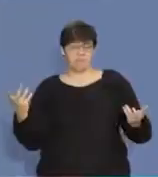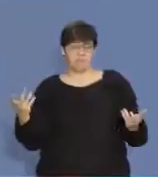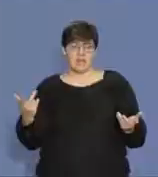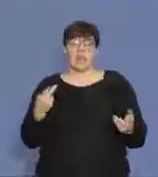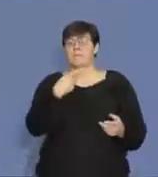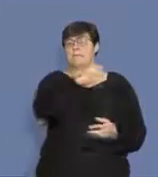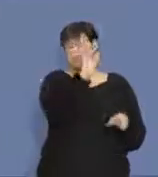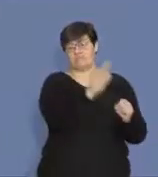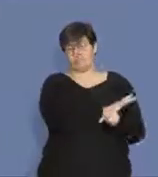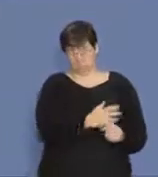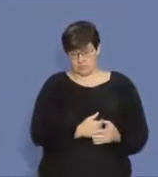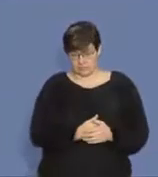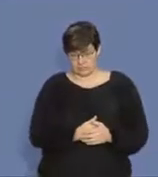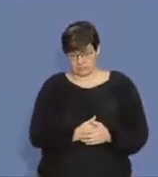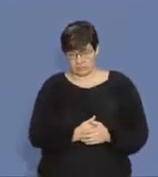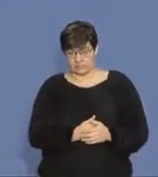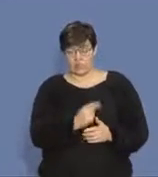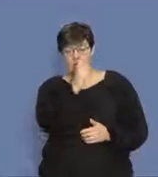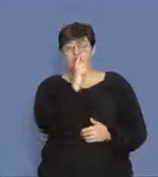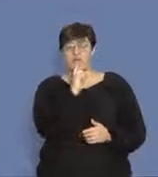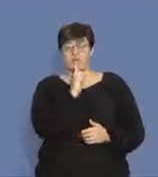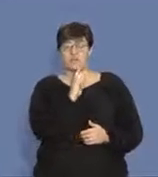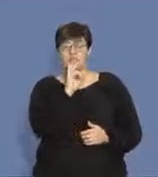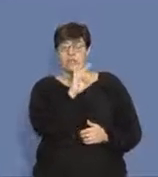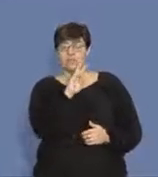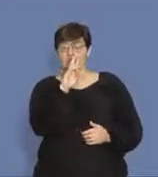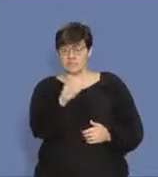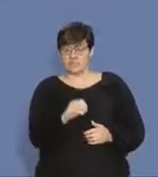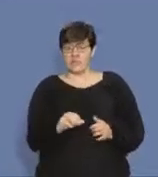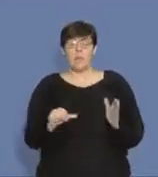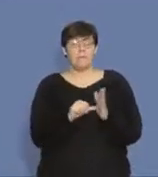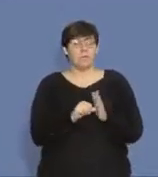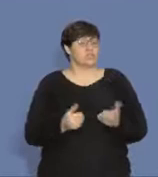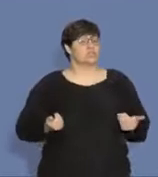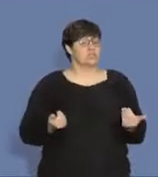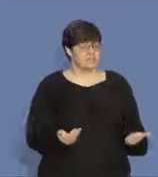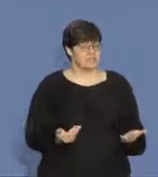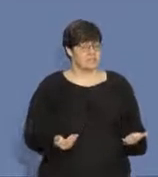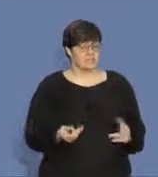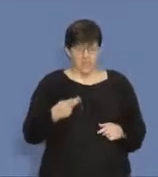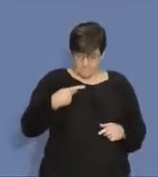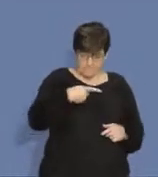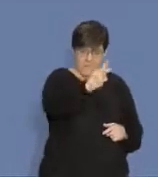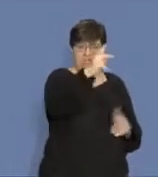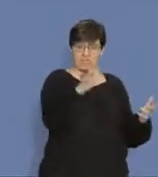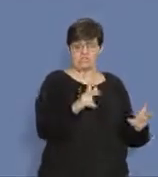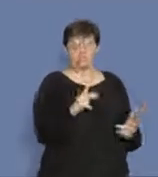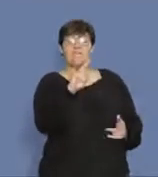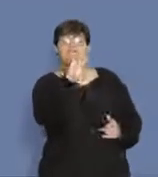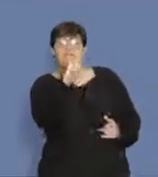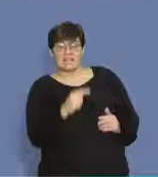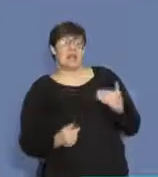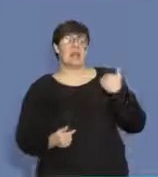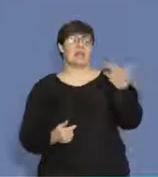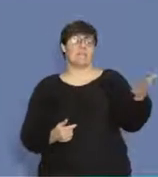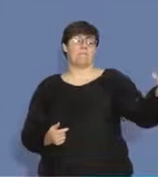payment. And also, 1,320 on the essential services. The fact that we've paid that amount, we can claim it back because